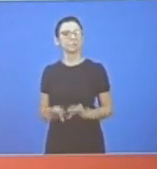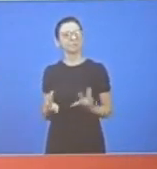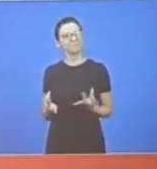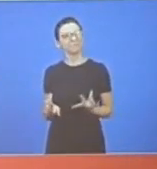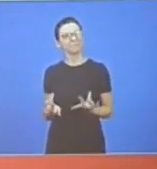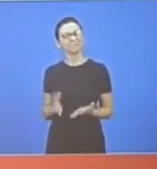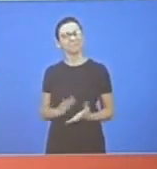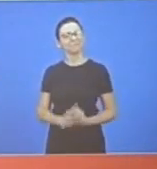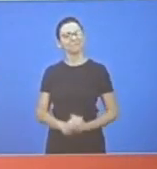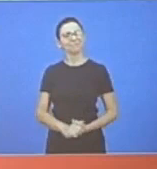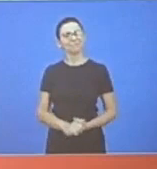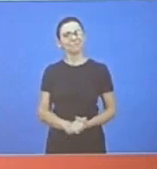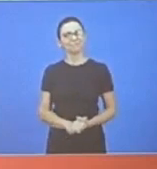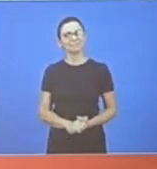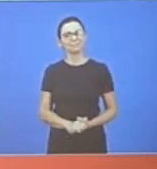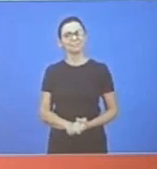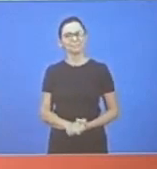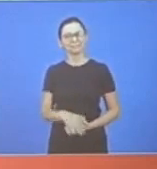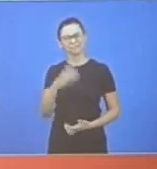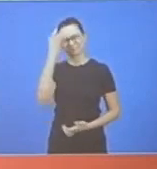It's very simple, right?